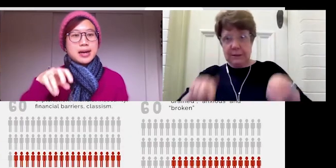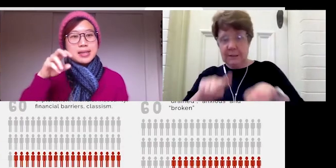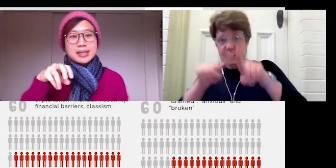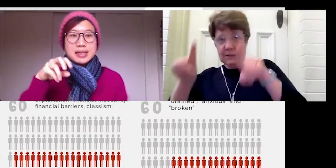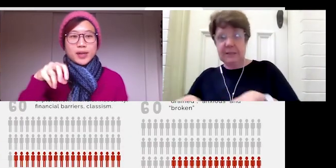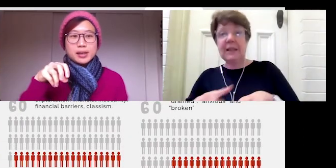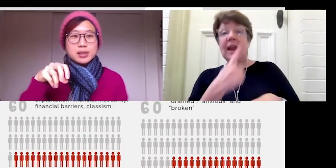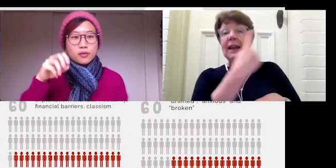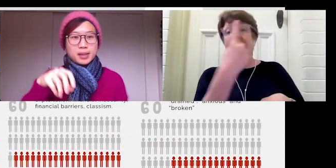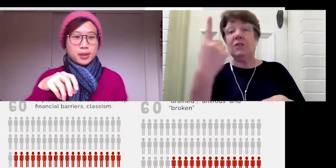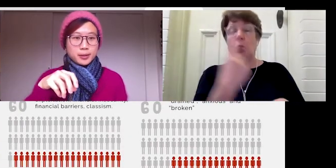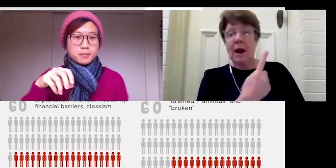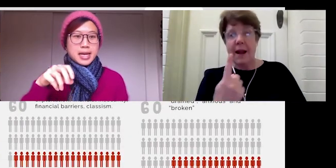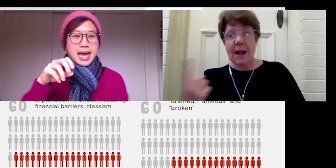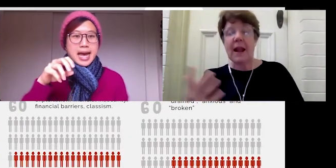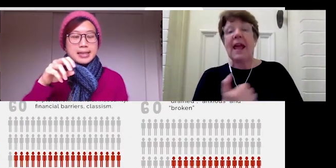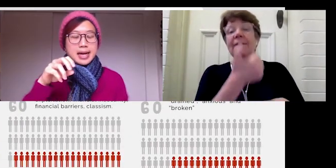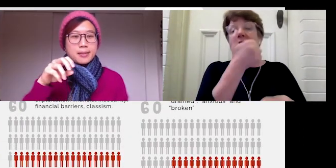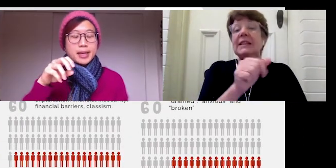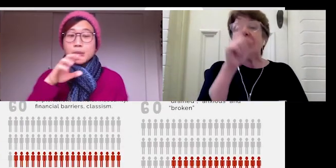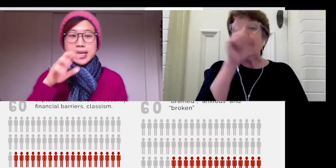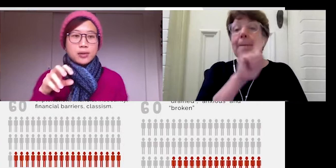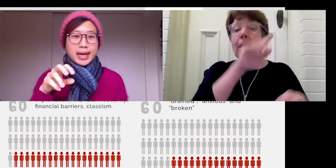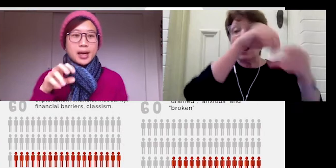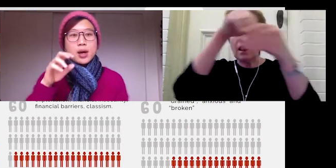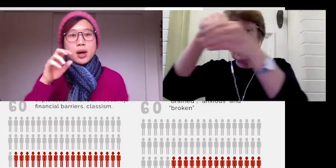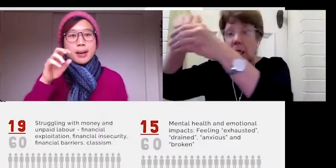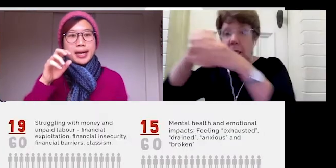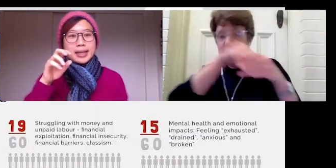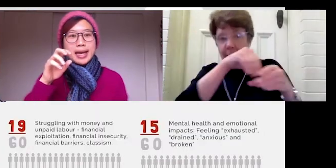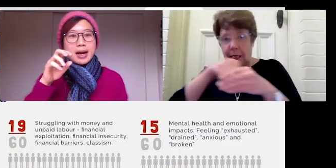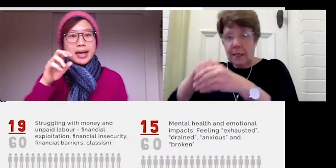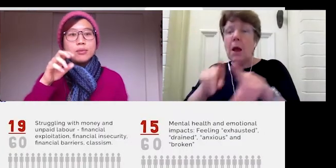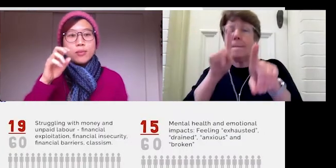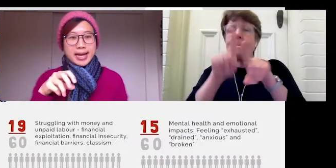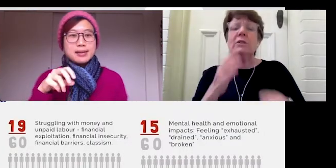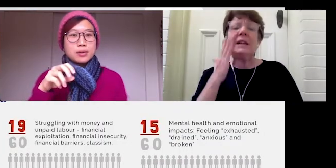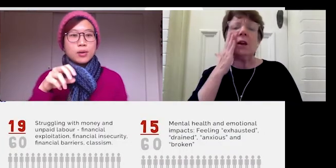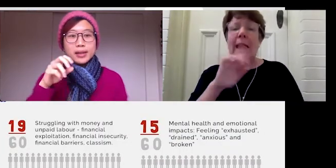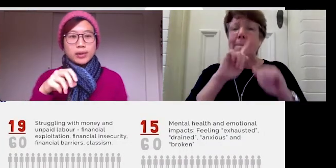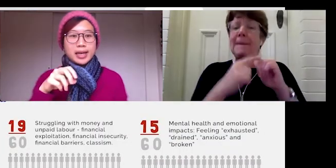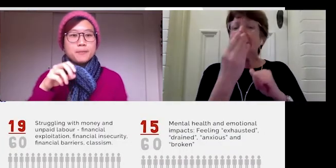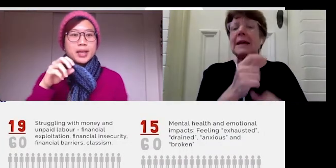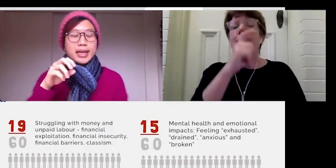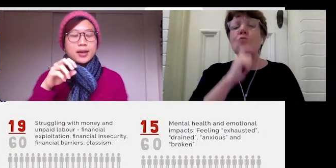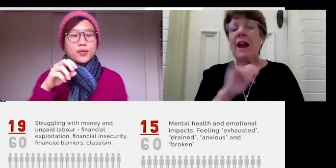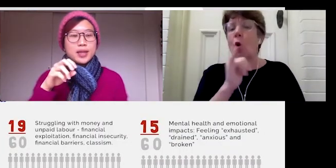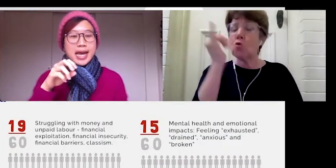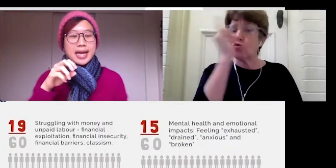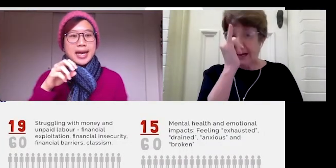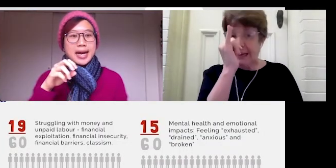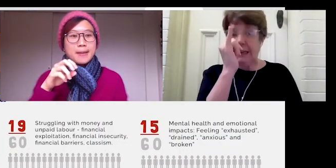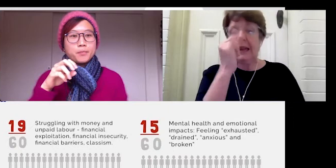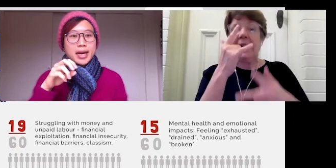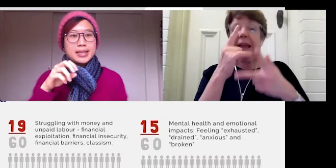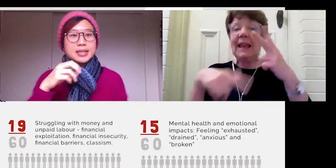box there are 60 figures of people, and they're mostly gray, but they are in red or in green if